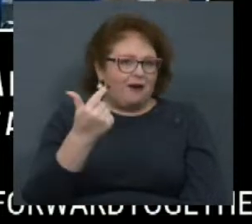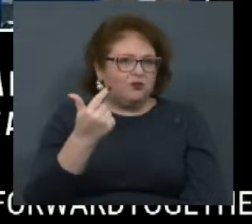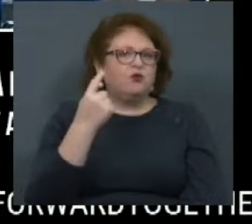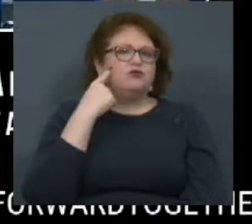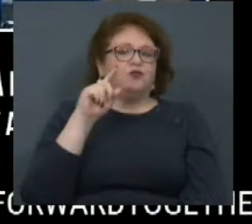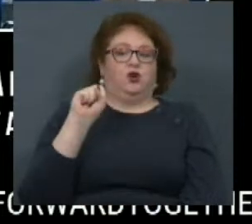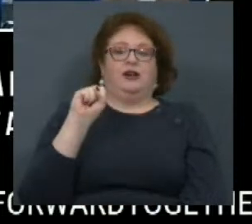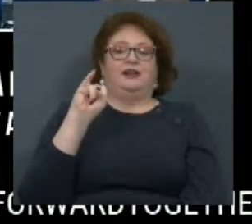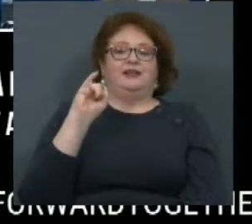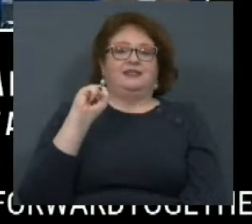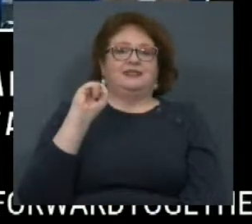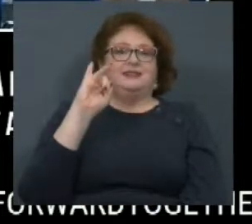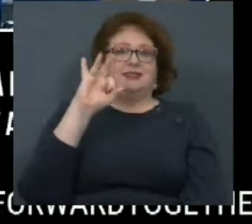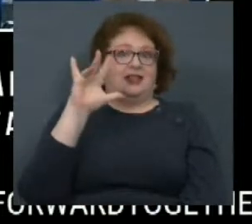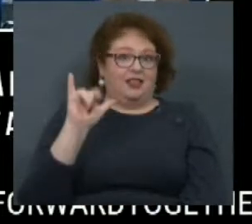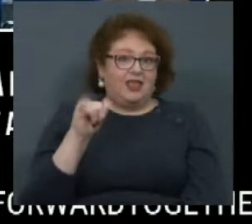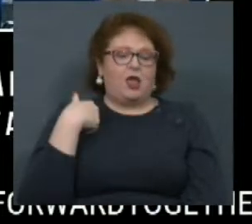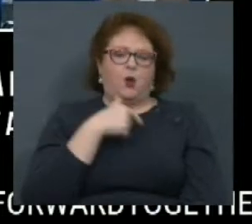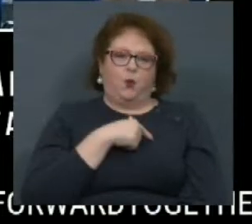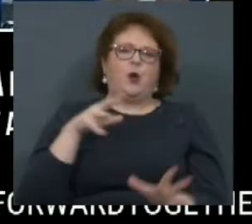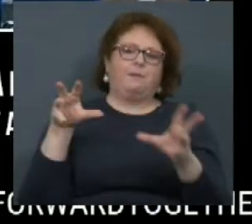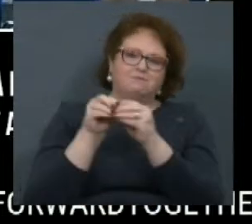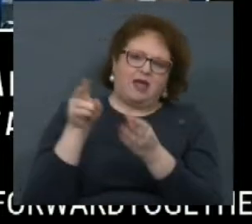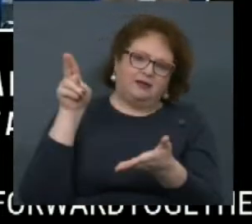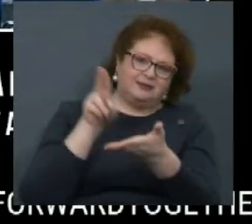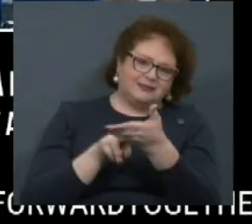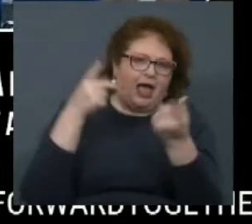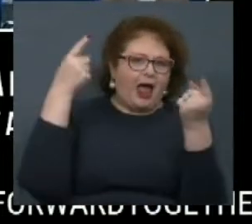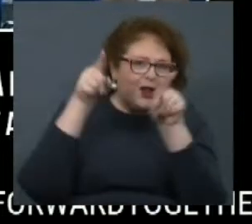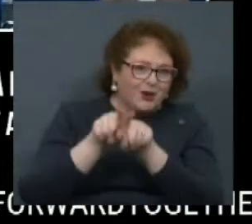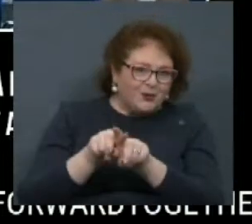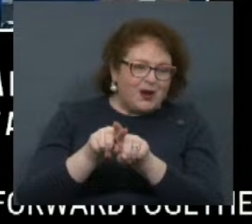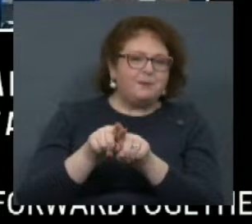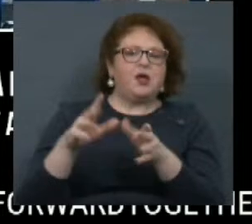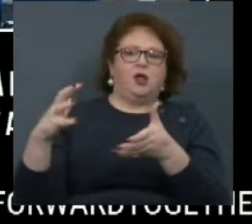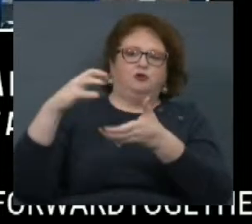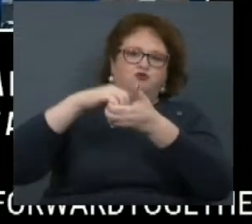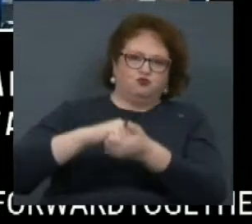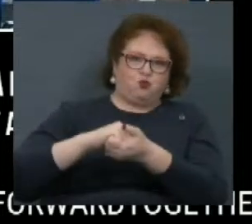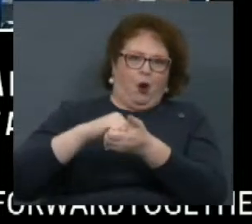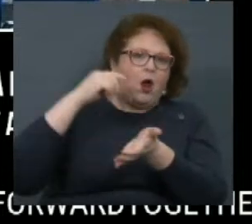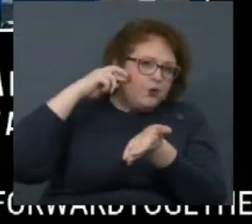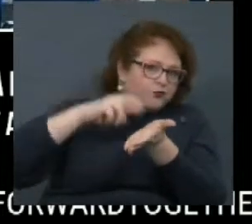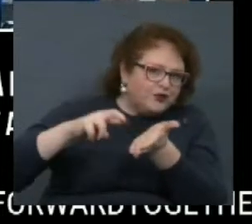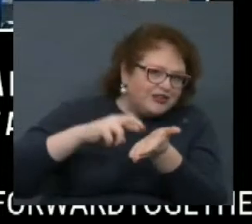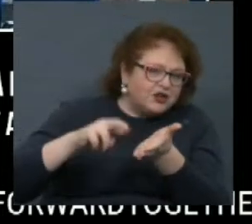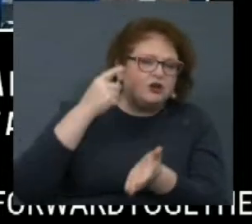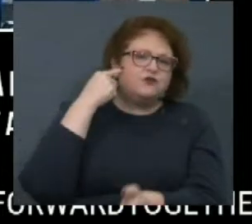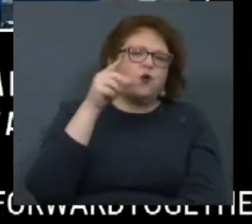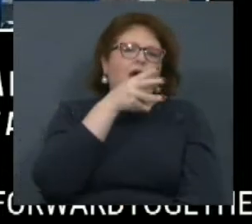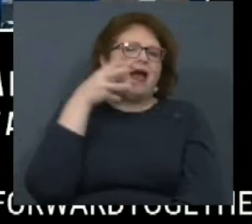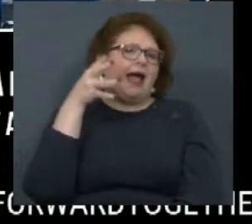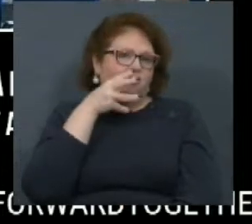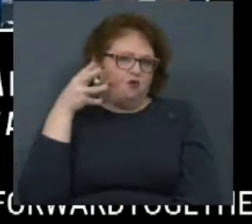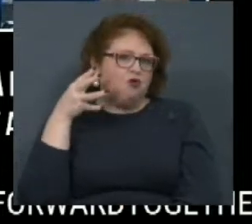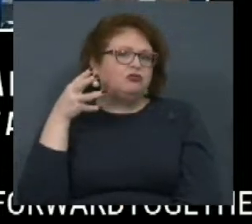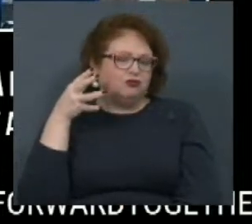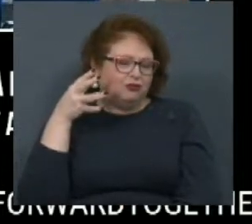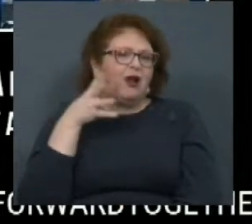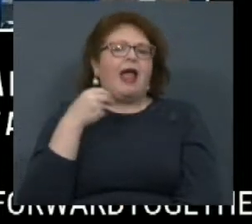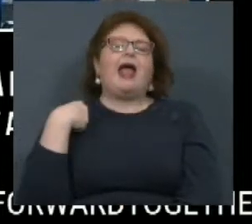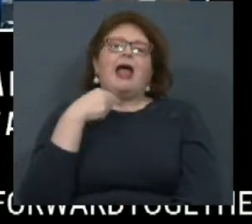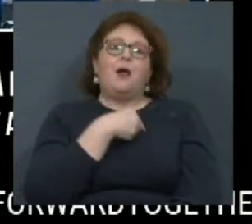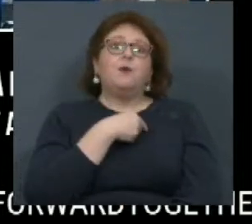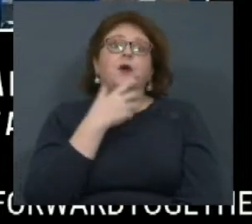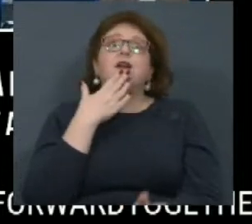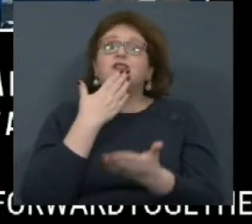we actually signed an agreement to do joint agricultural research. We have a good thing that's